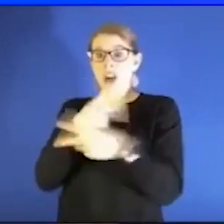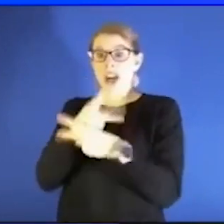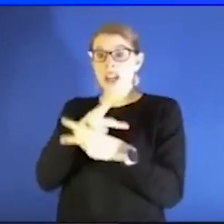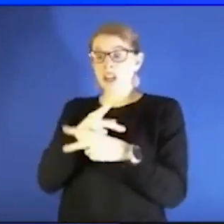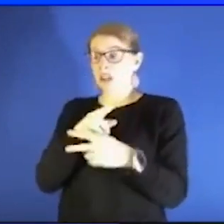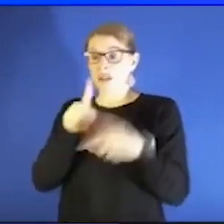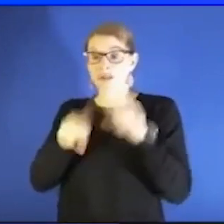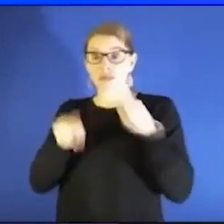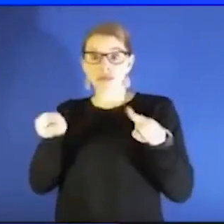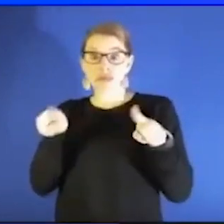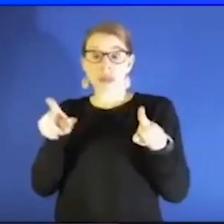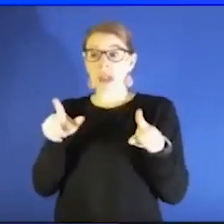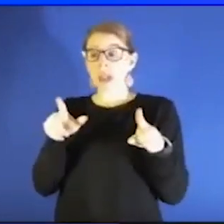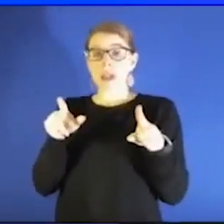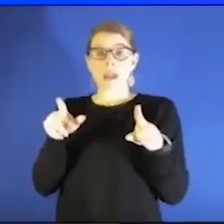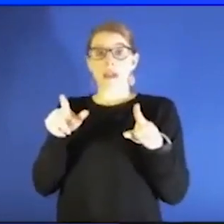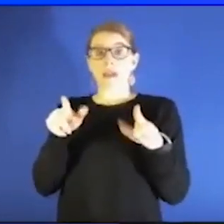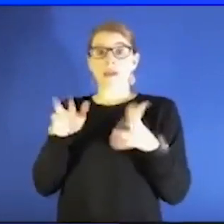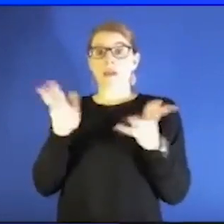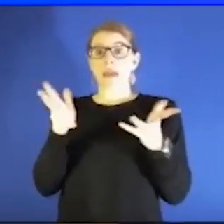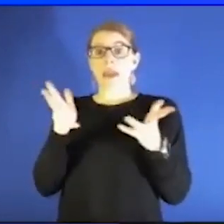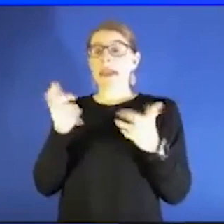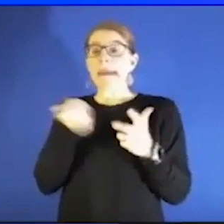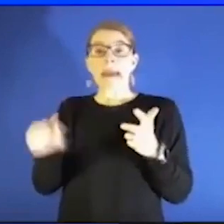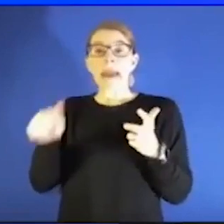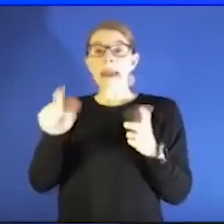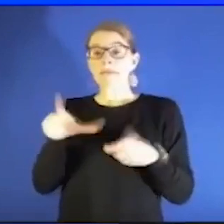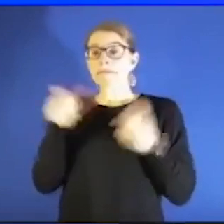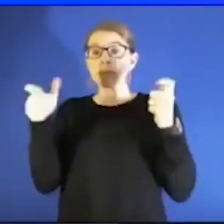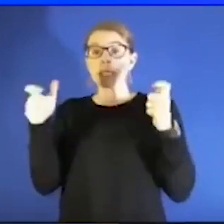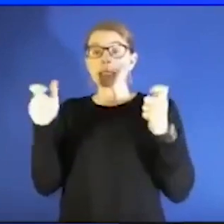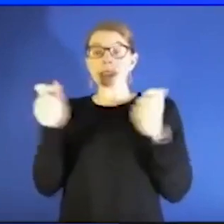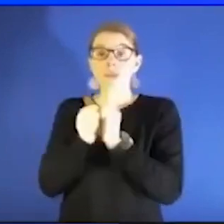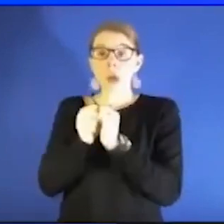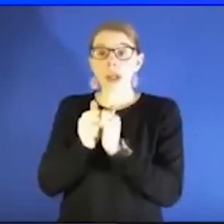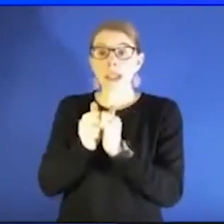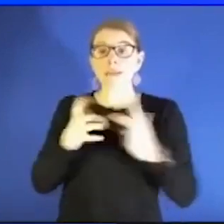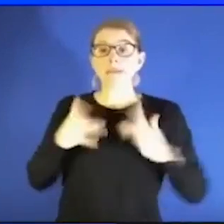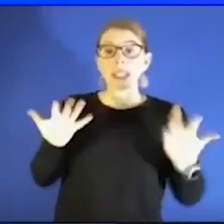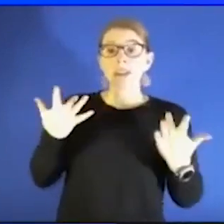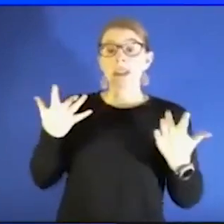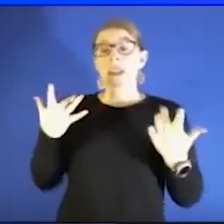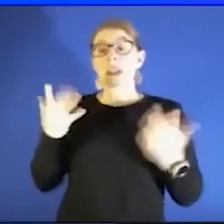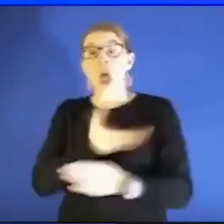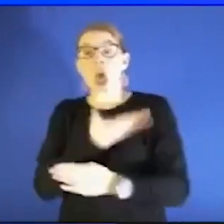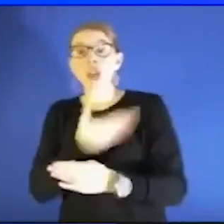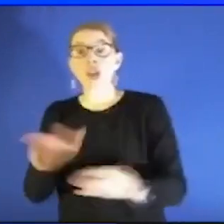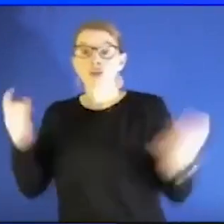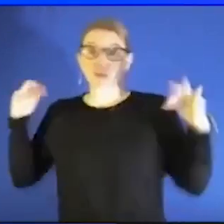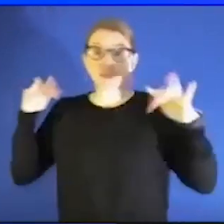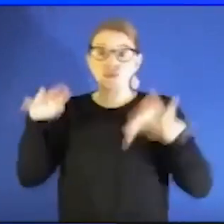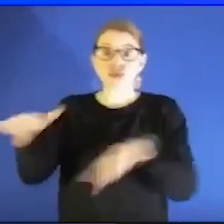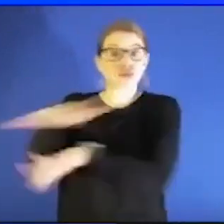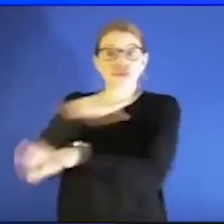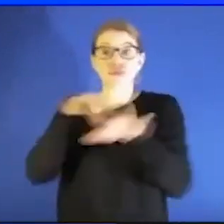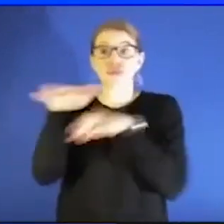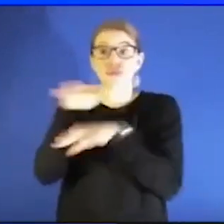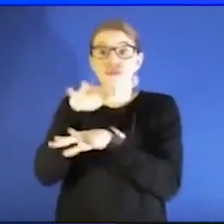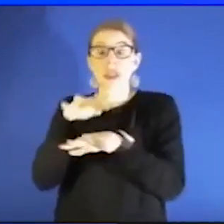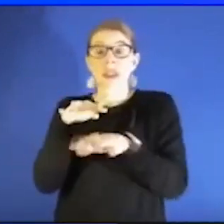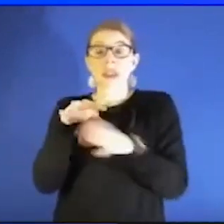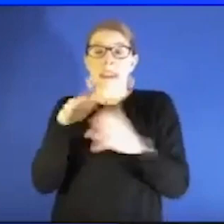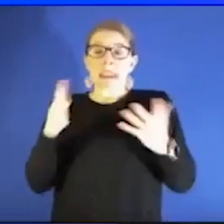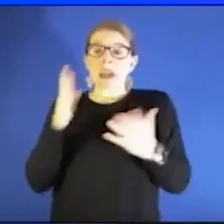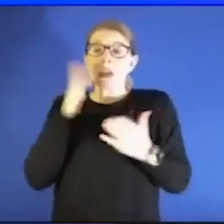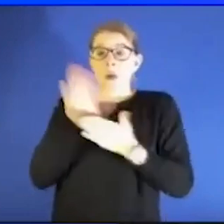be any large sporting events or concerts or large gatherings of any type. Many of the colleges come back